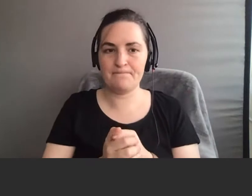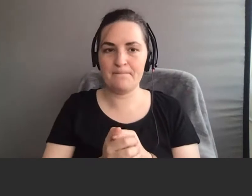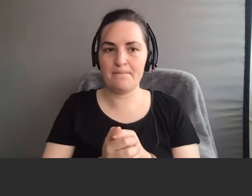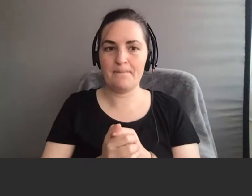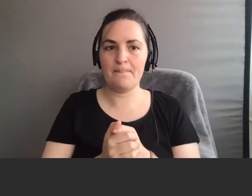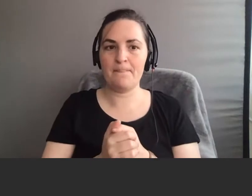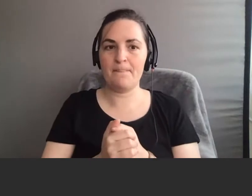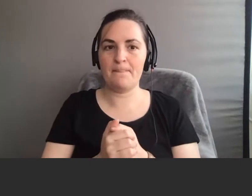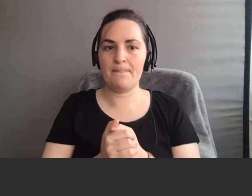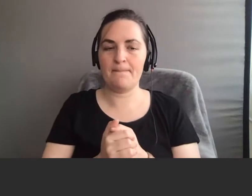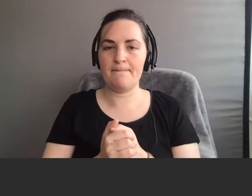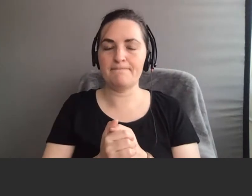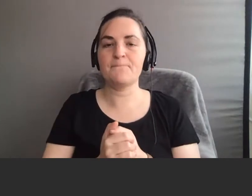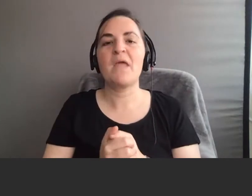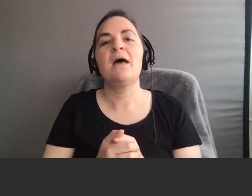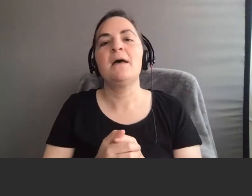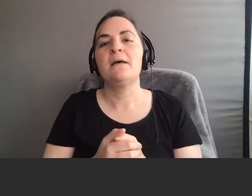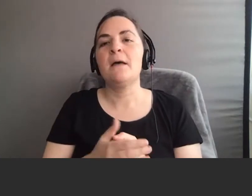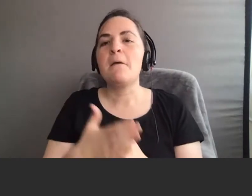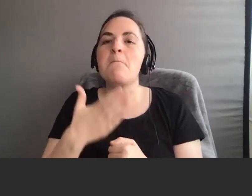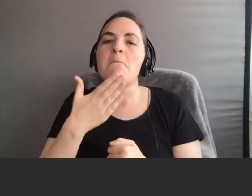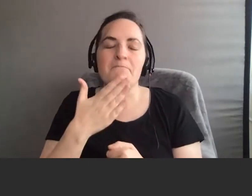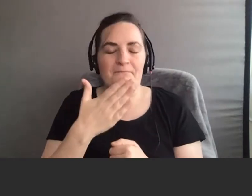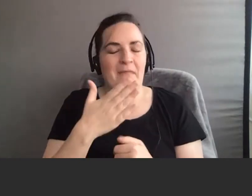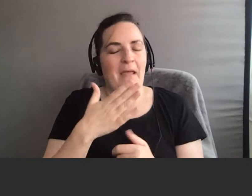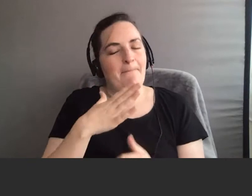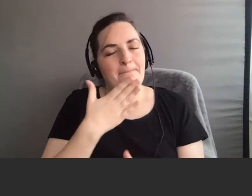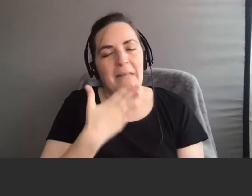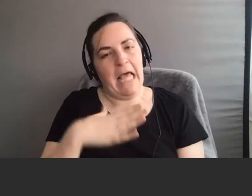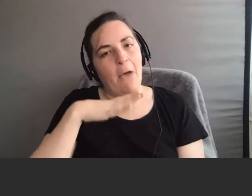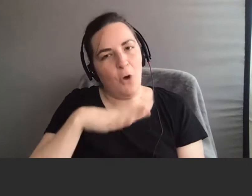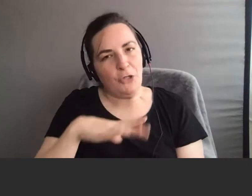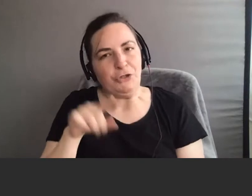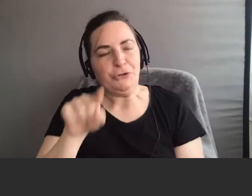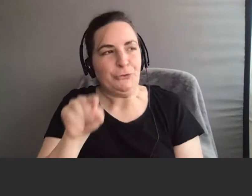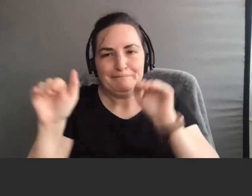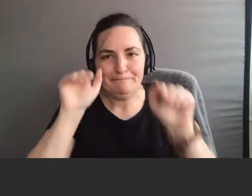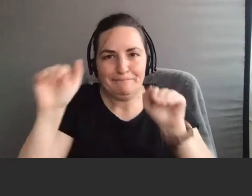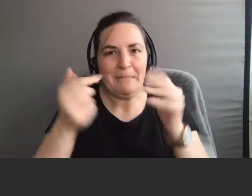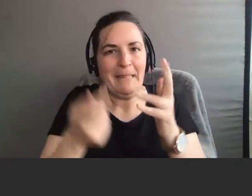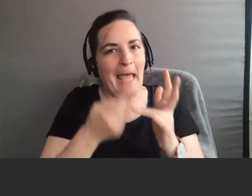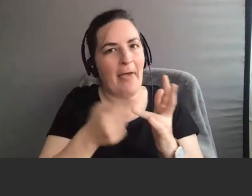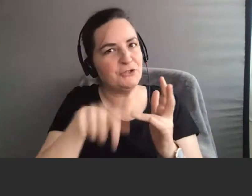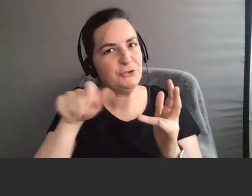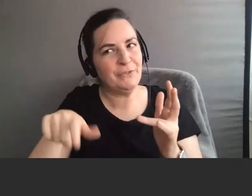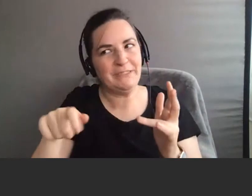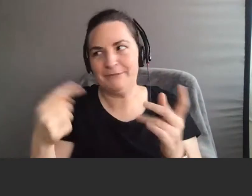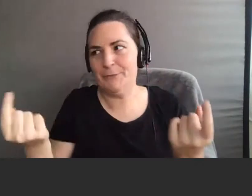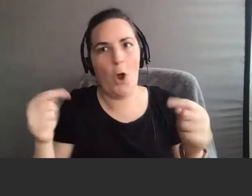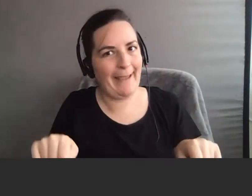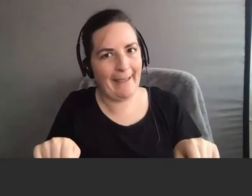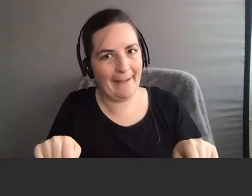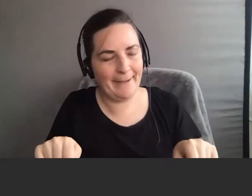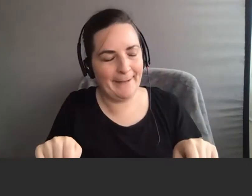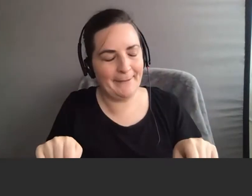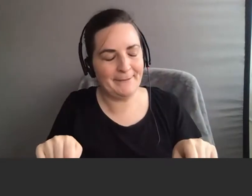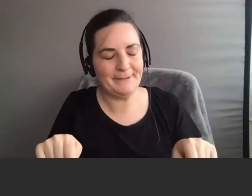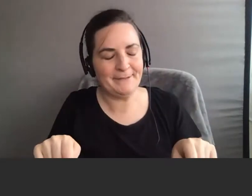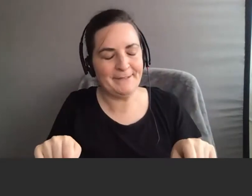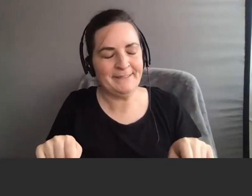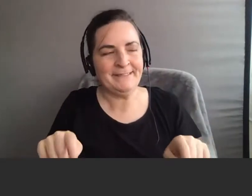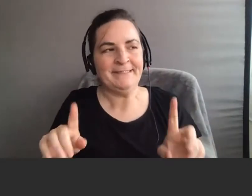to give a nudge to your fellow students who might not be with us today. I'm confident because you're